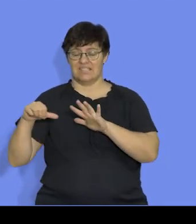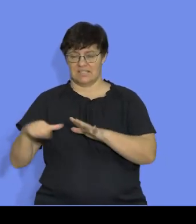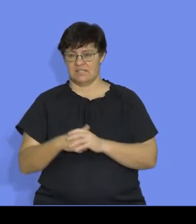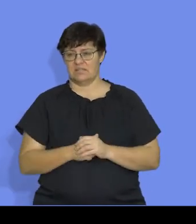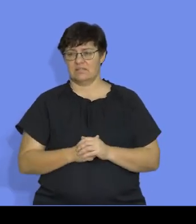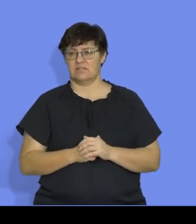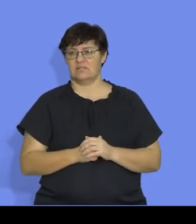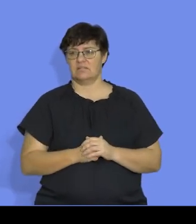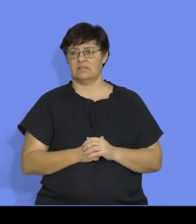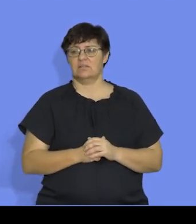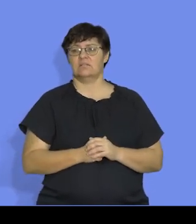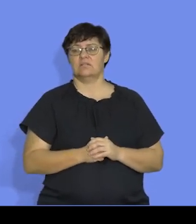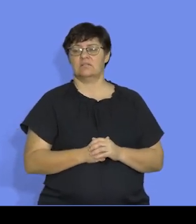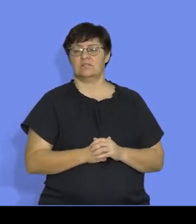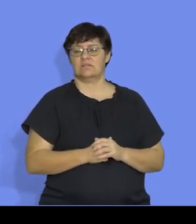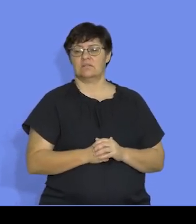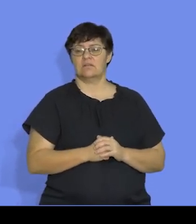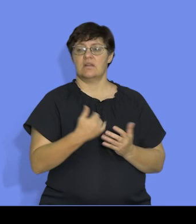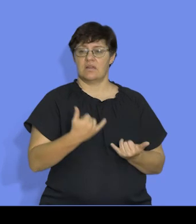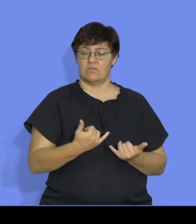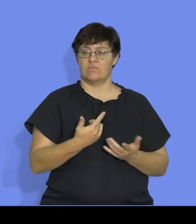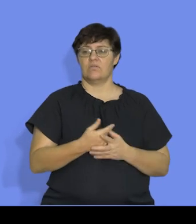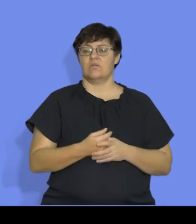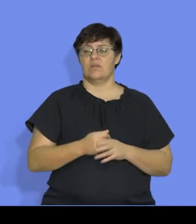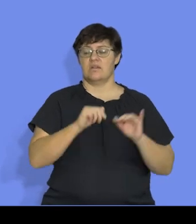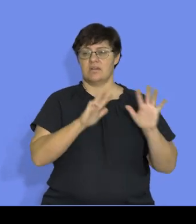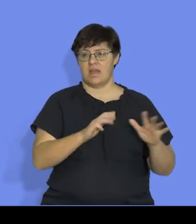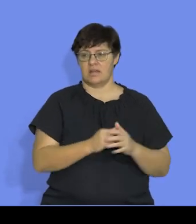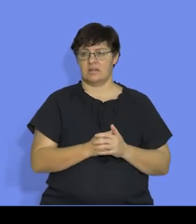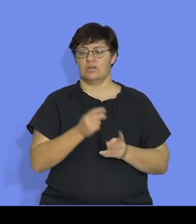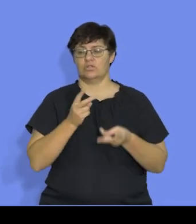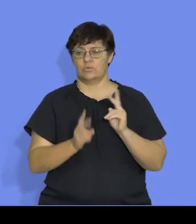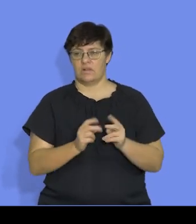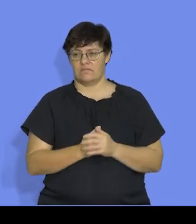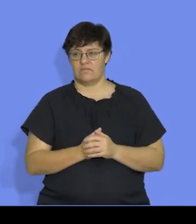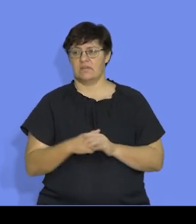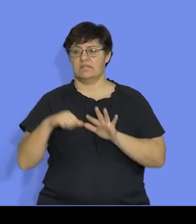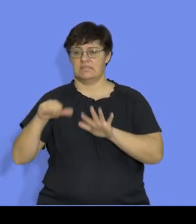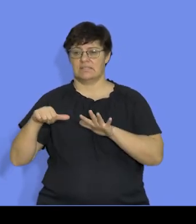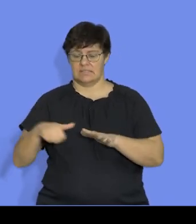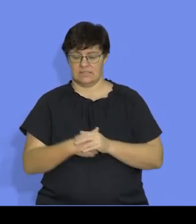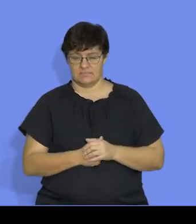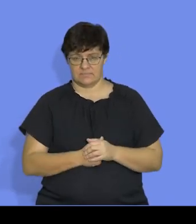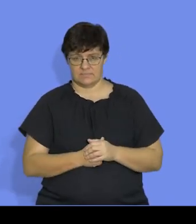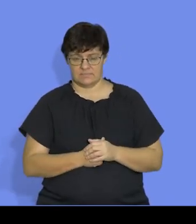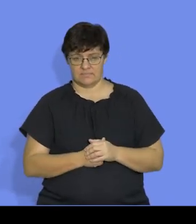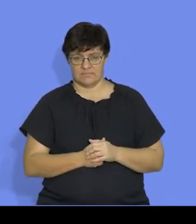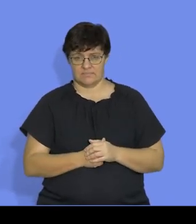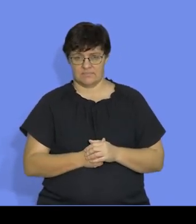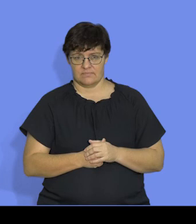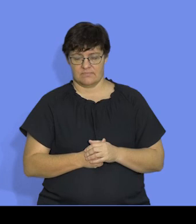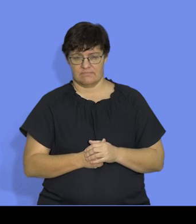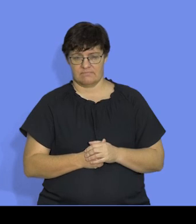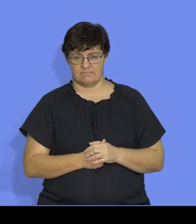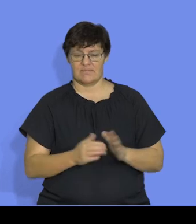16. Then using 9 and 12, it's going to be 9, 12, 16. Great,